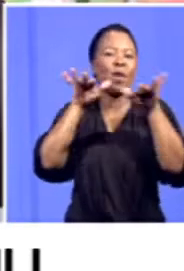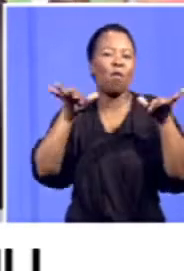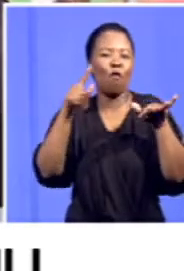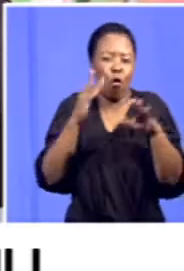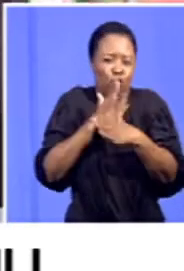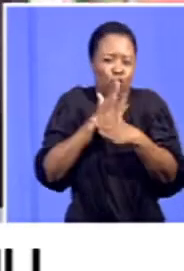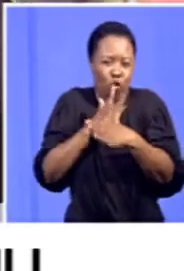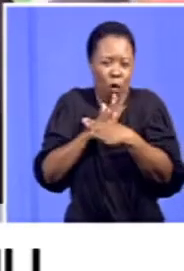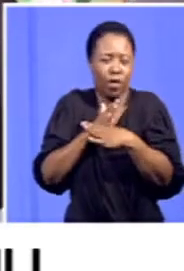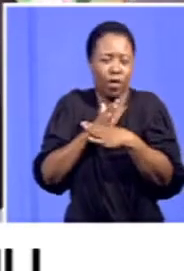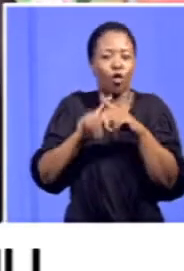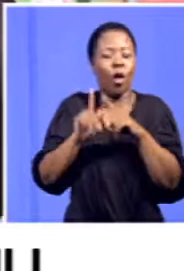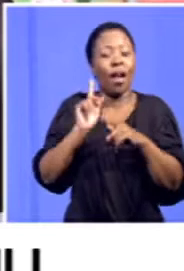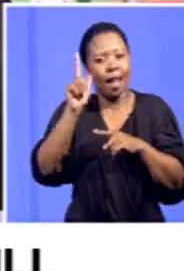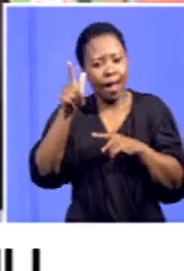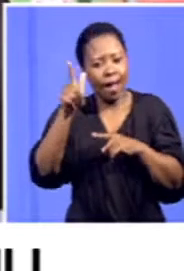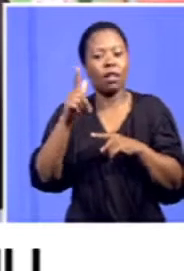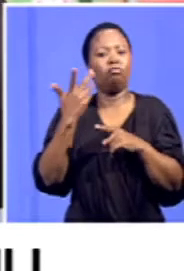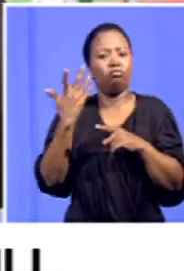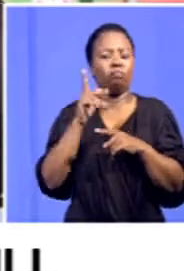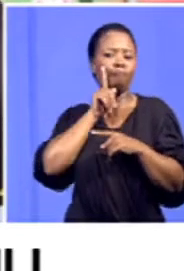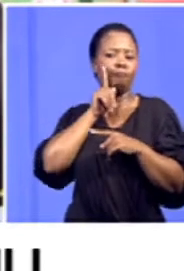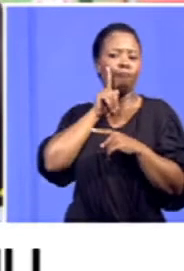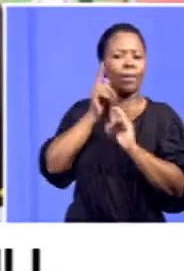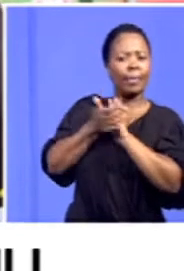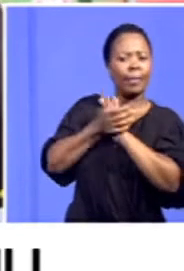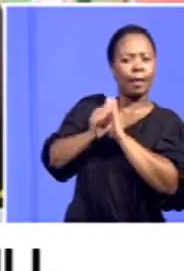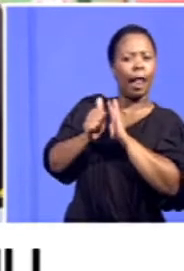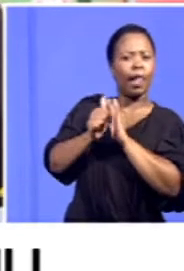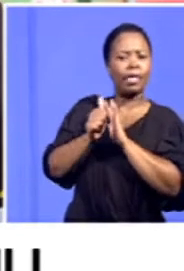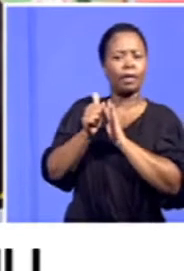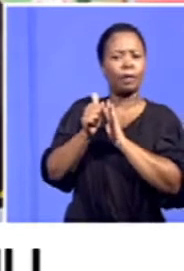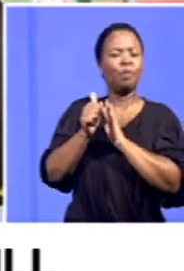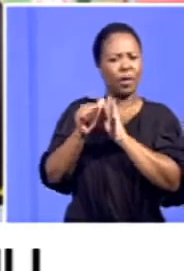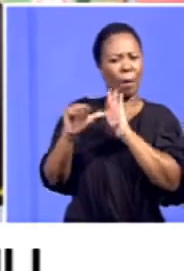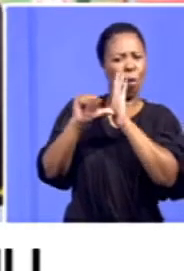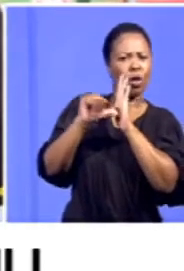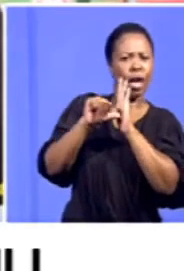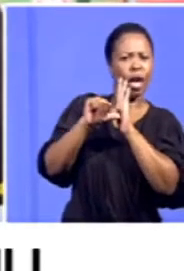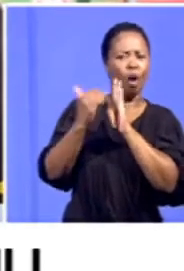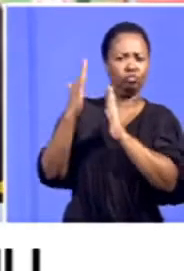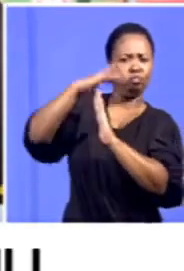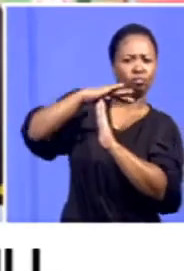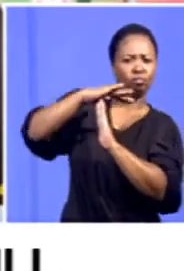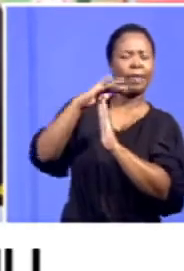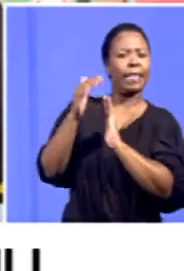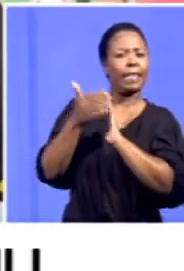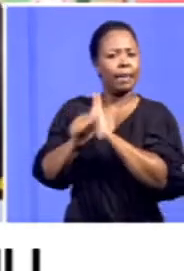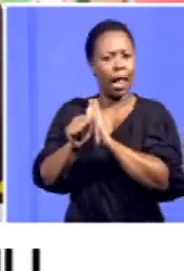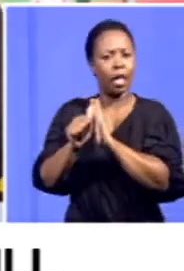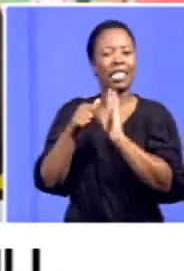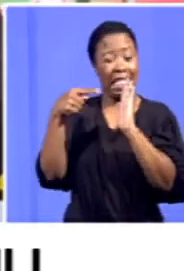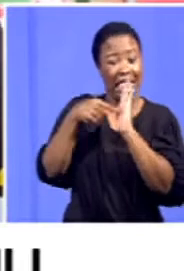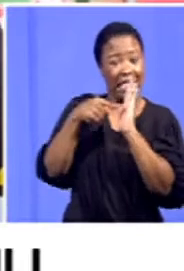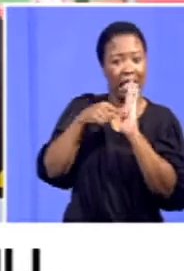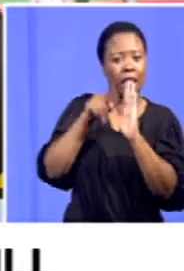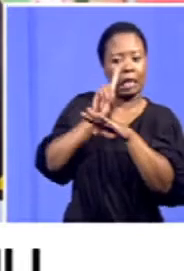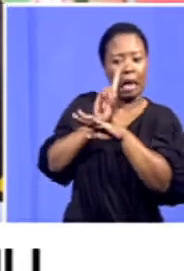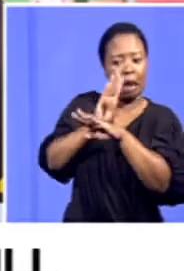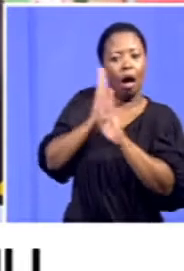other discussions which we need to have. The scarce skills register, for example, it has to be updated regularly, and that has not